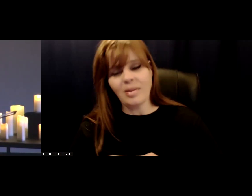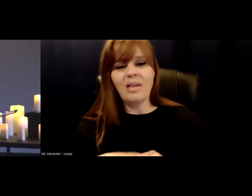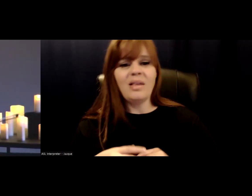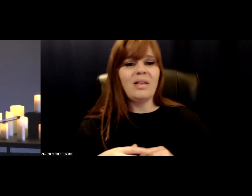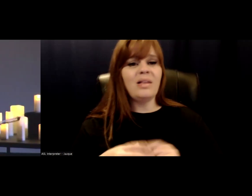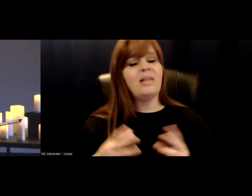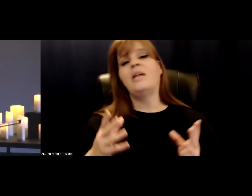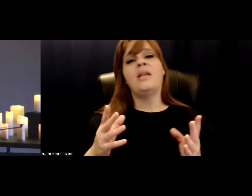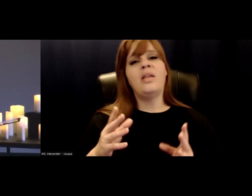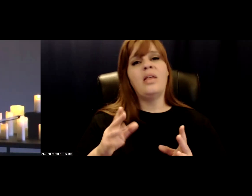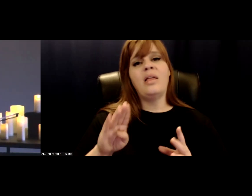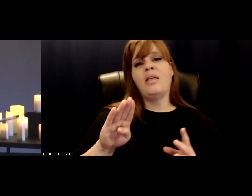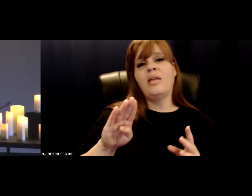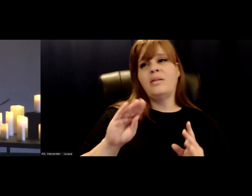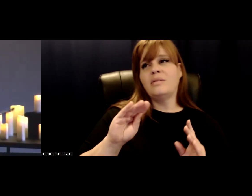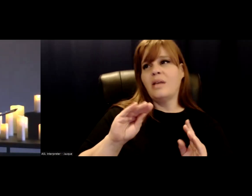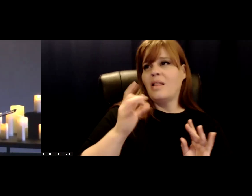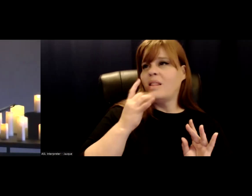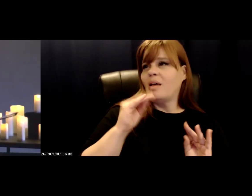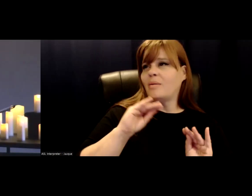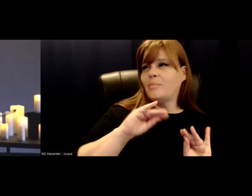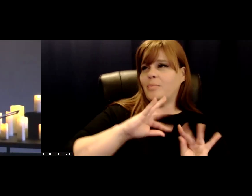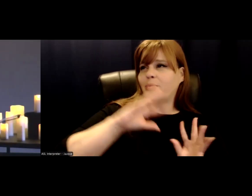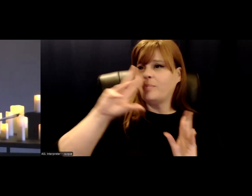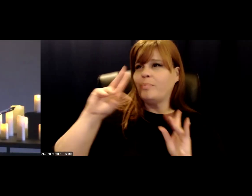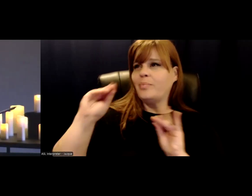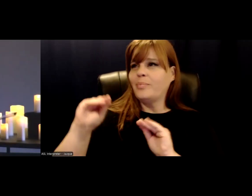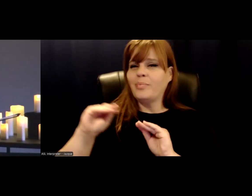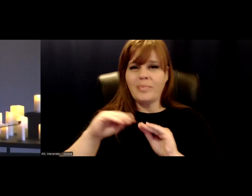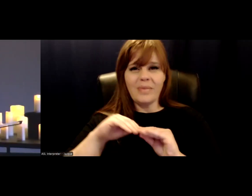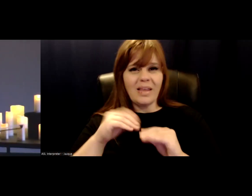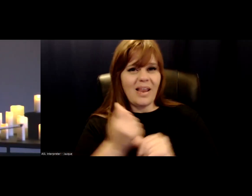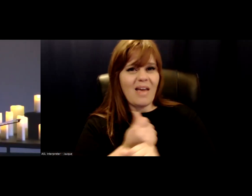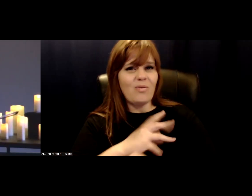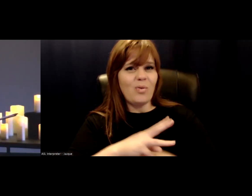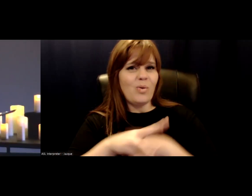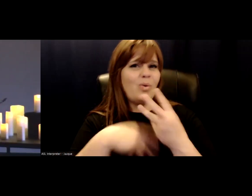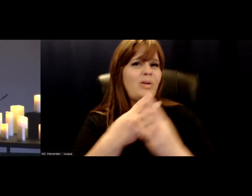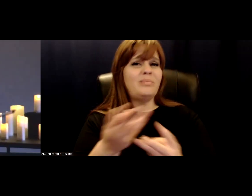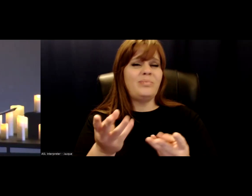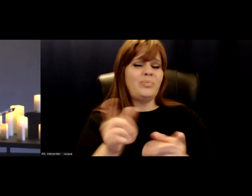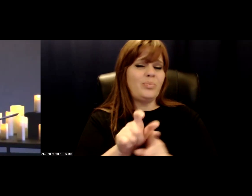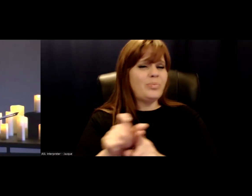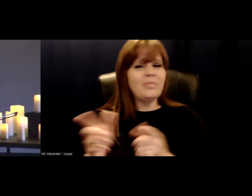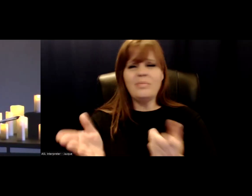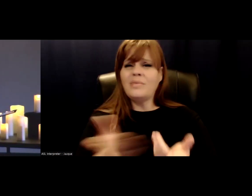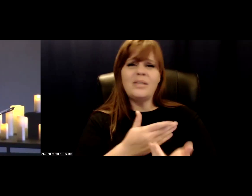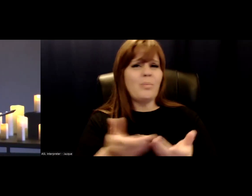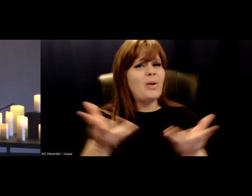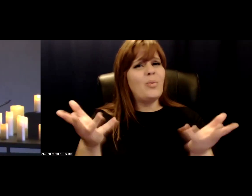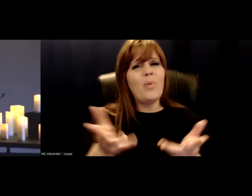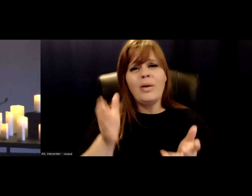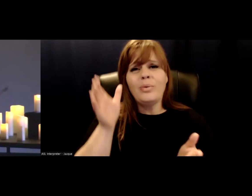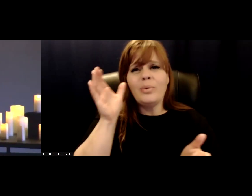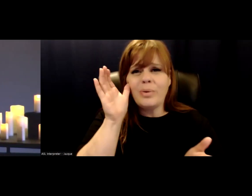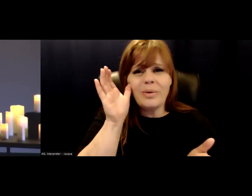There's a blaze of light in every word. It doesn't matter which you